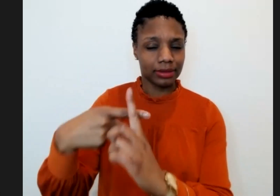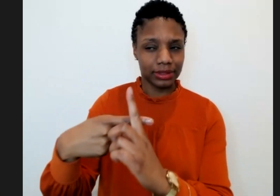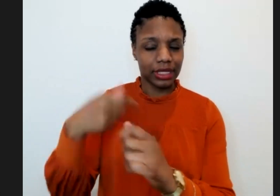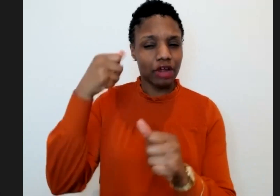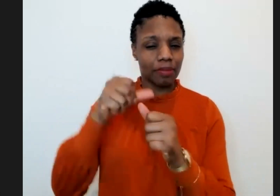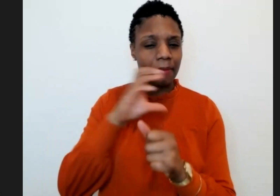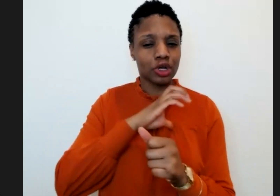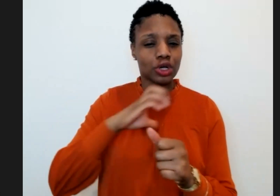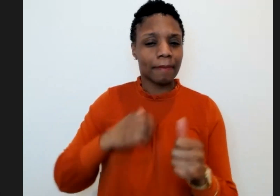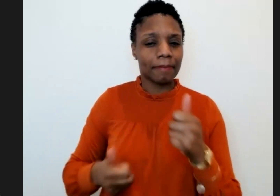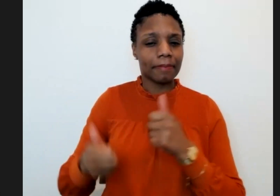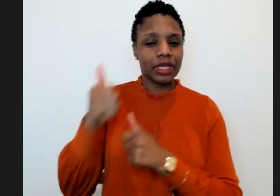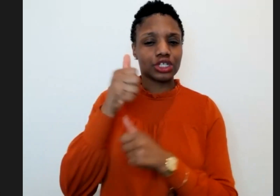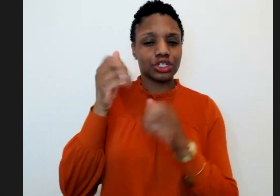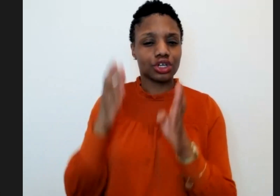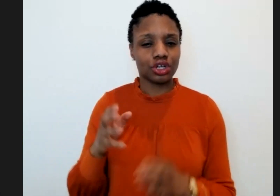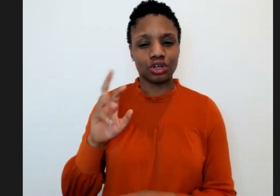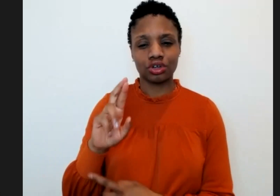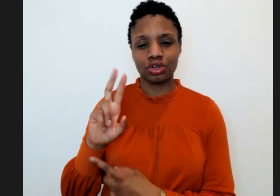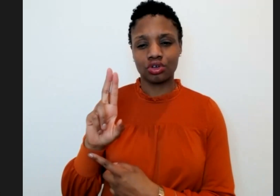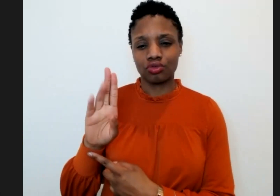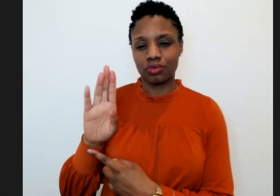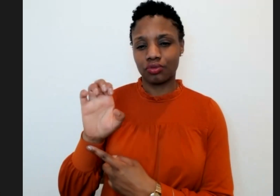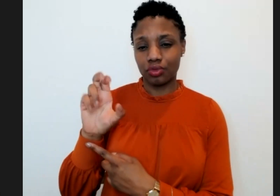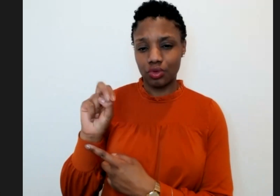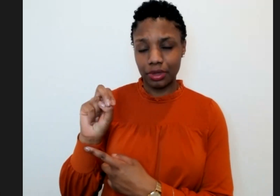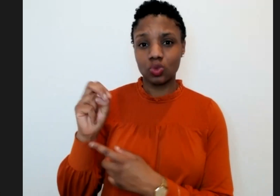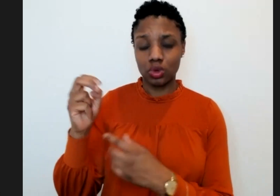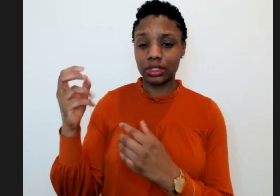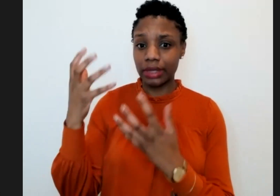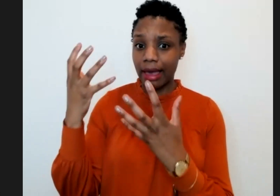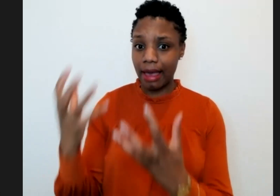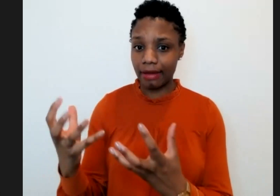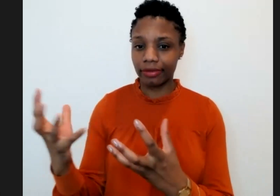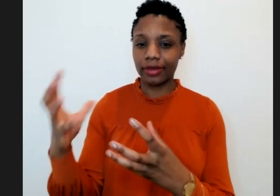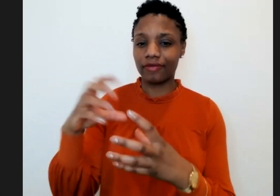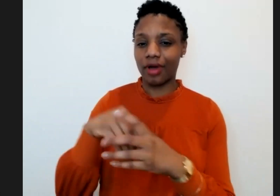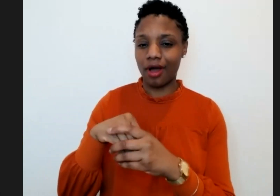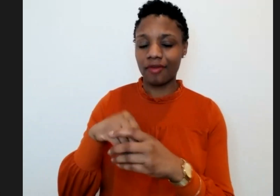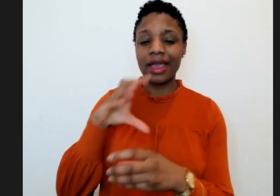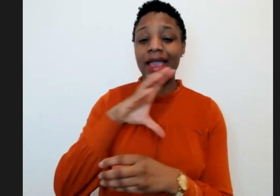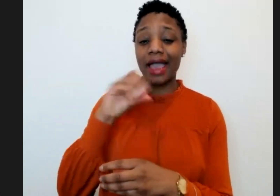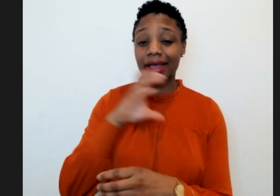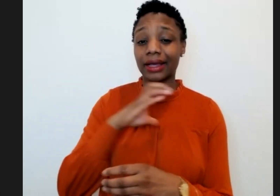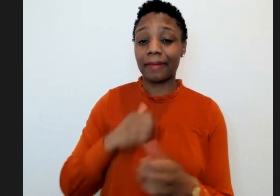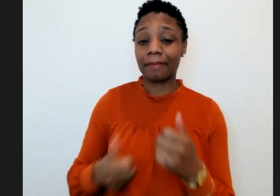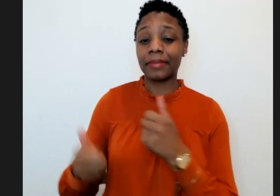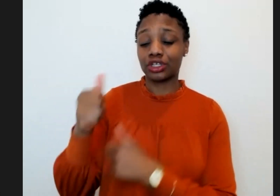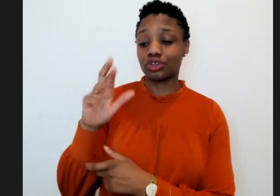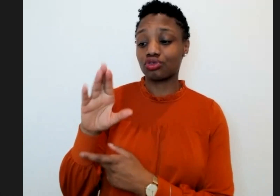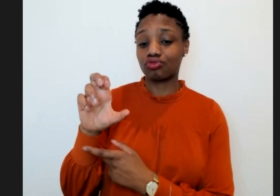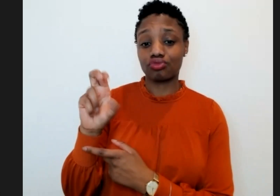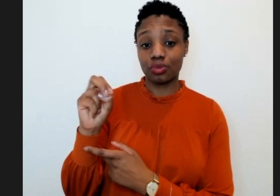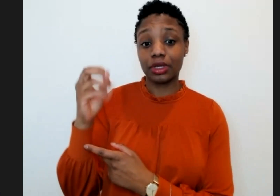Rubin was deeply involved in those discussions and is aware of the report as well.